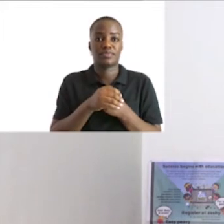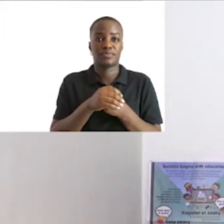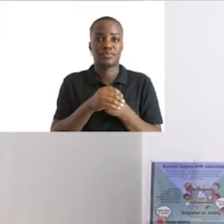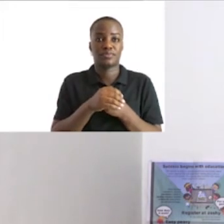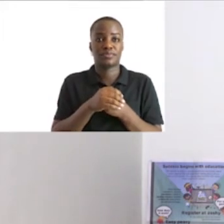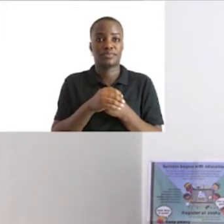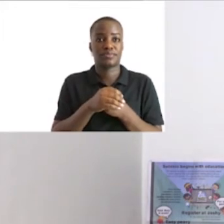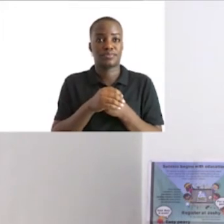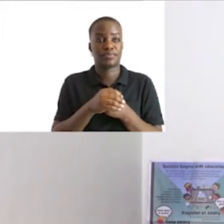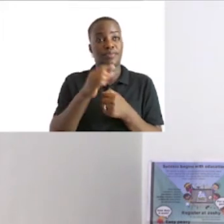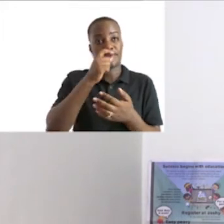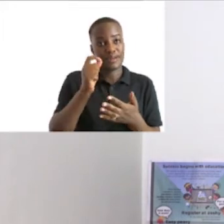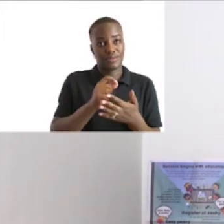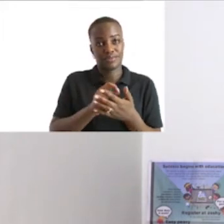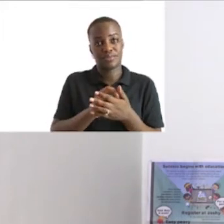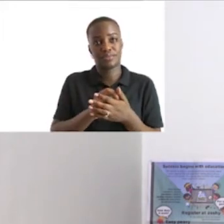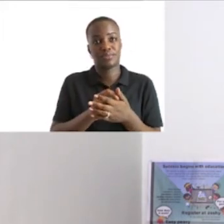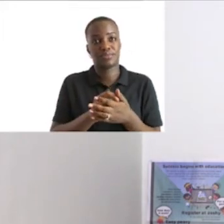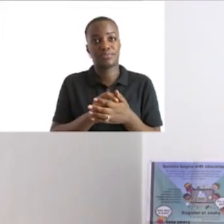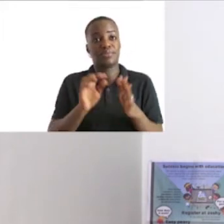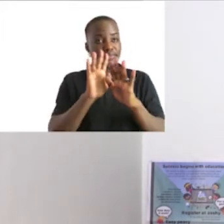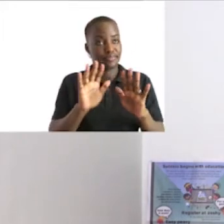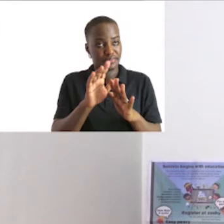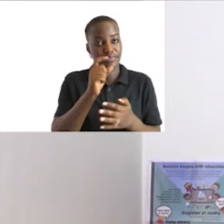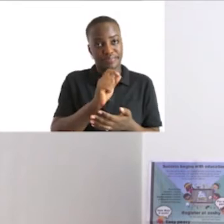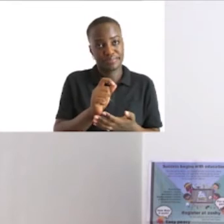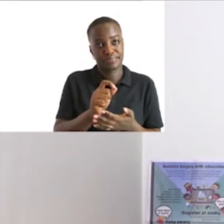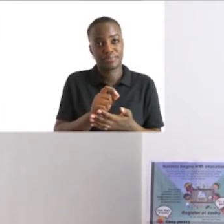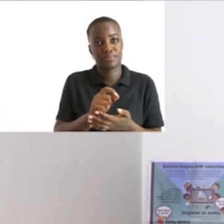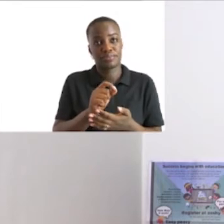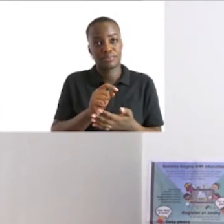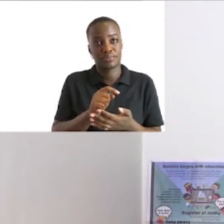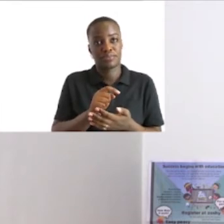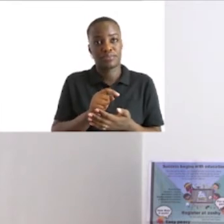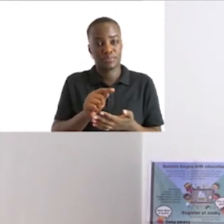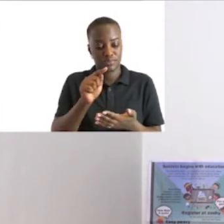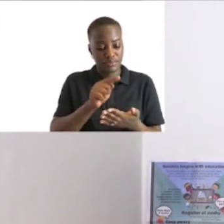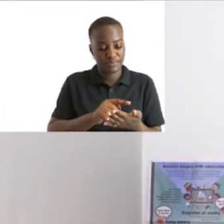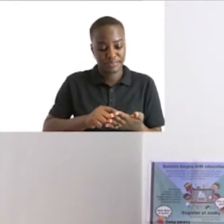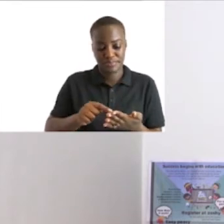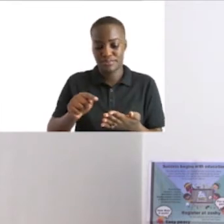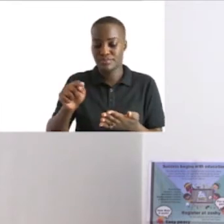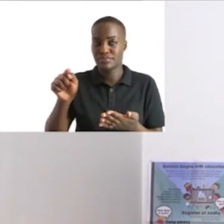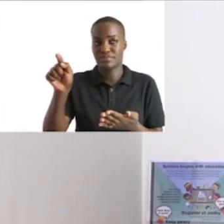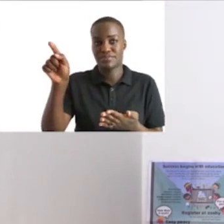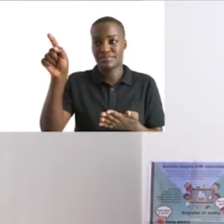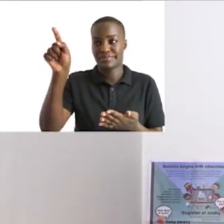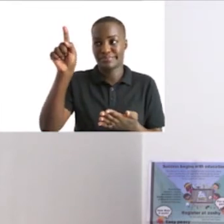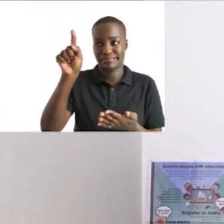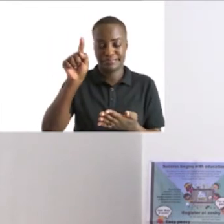are now going to take our pencil or our color and we are going to circle our word.